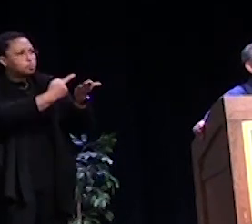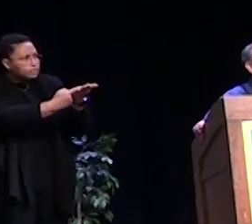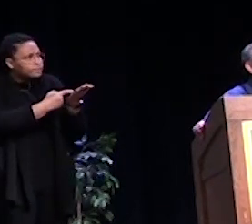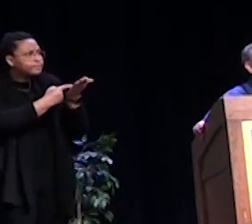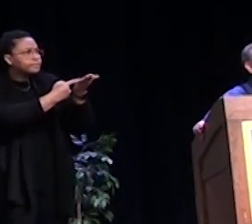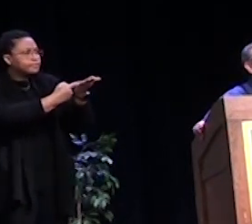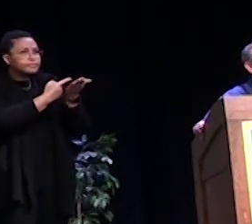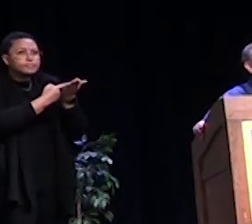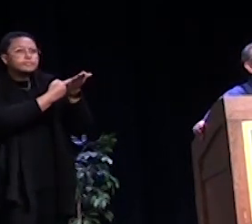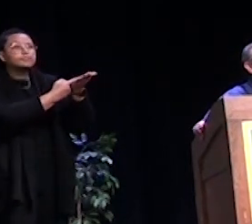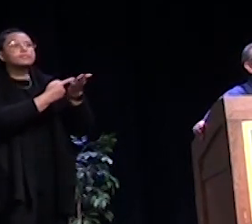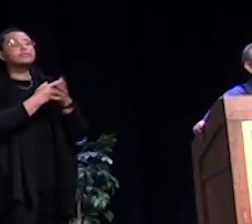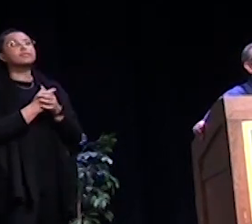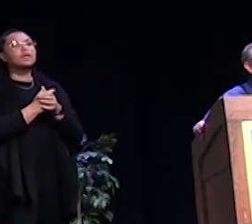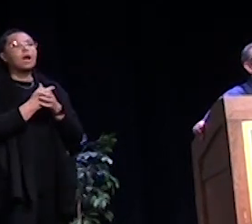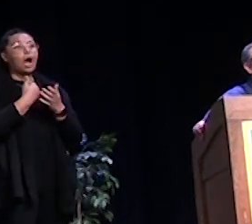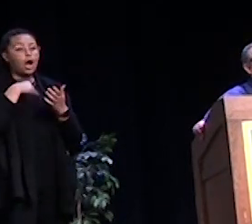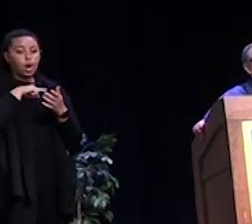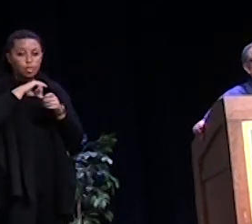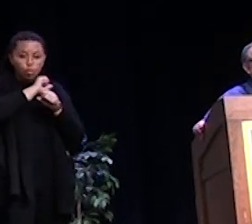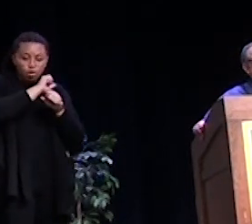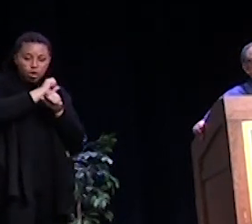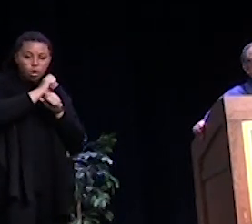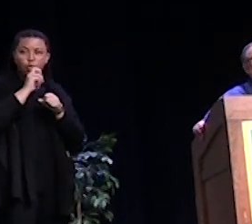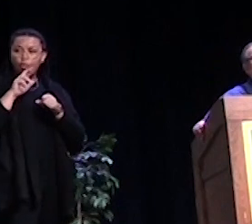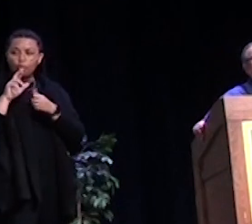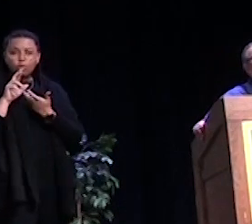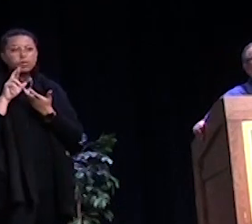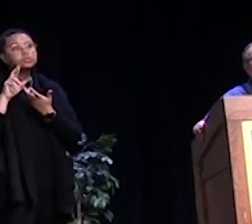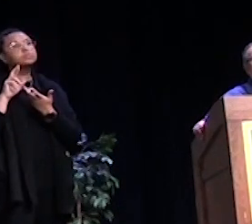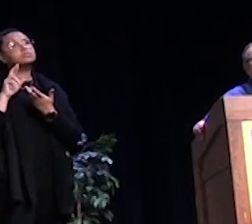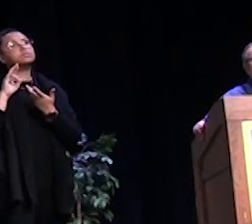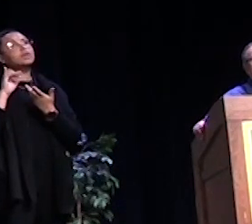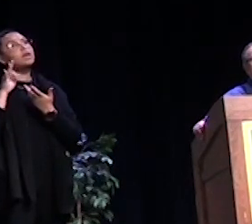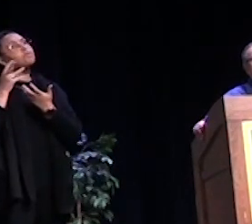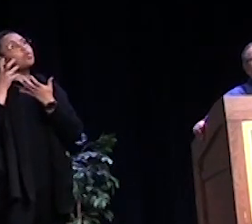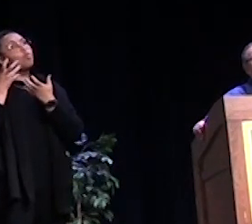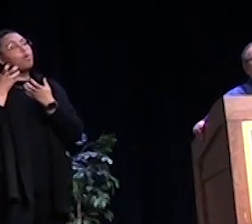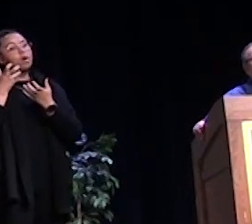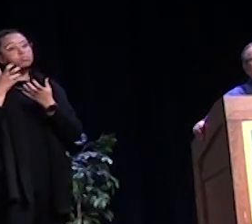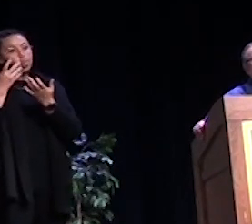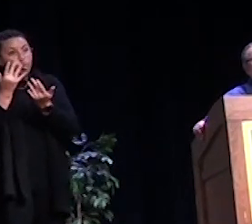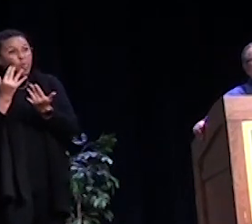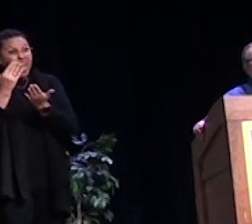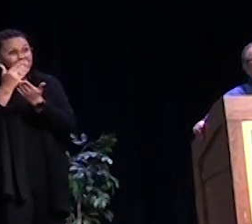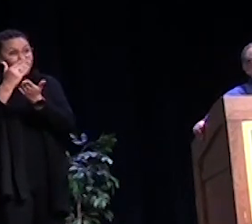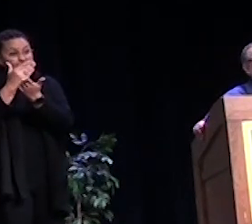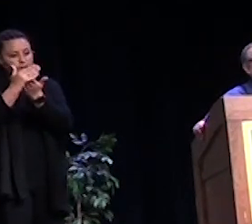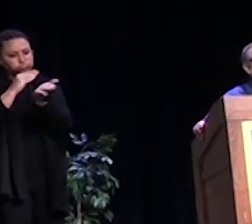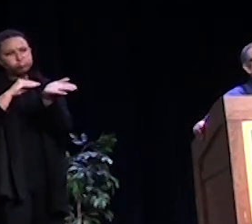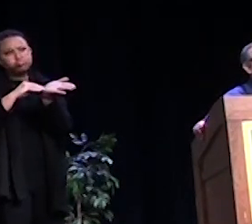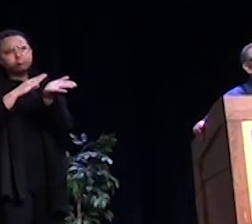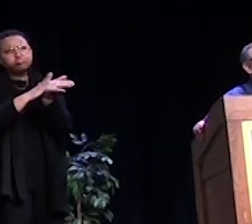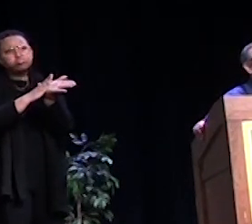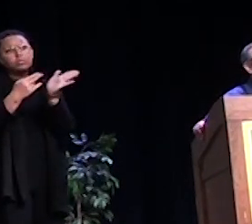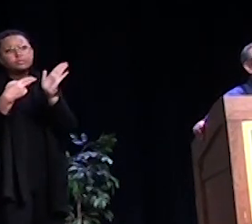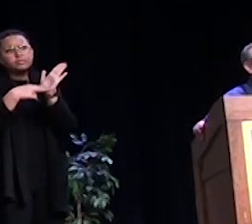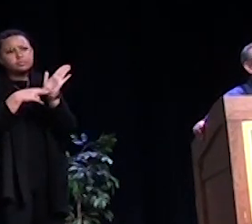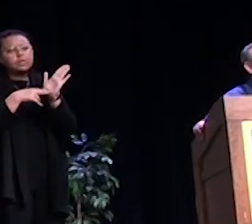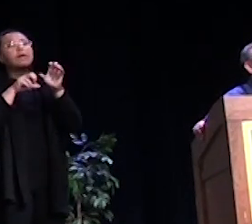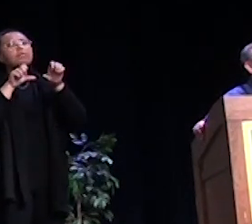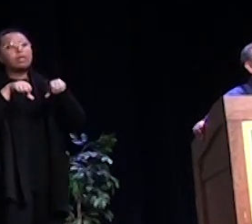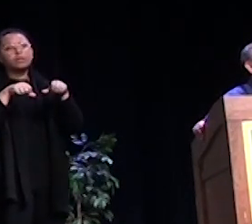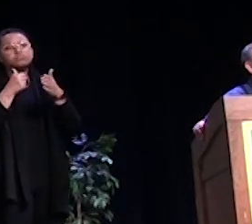them about the work we do, or if you're interested in getting on our wait list, they can help you with that as